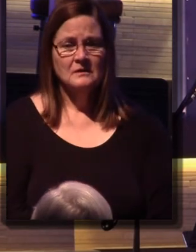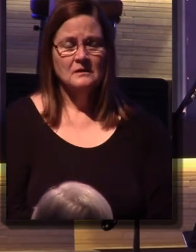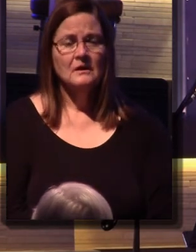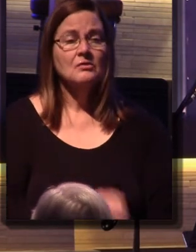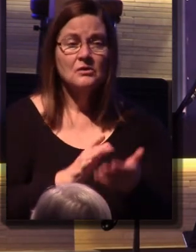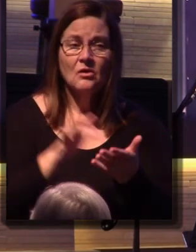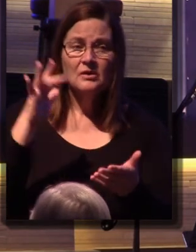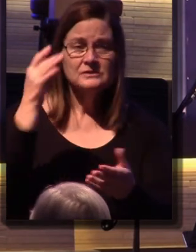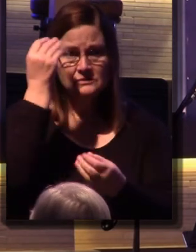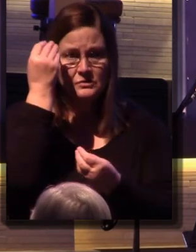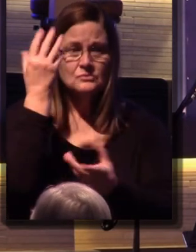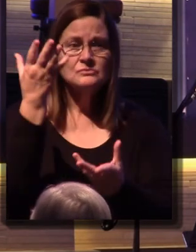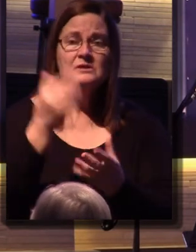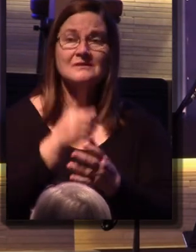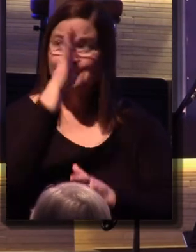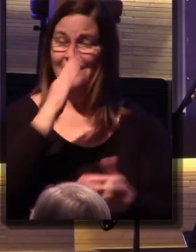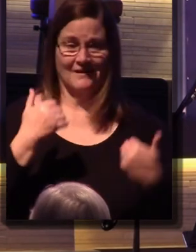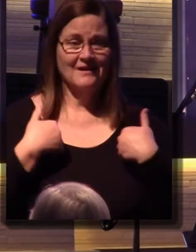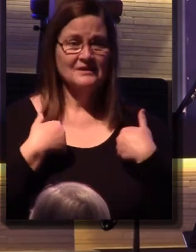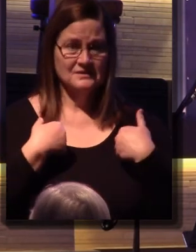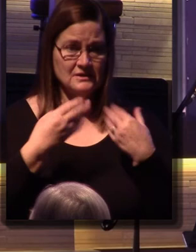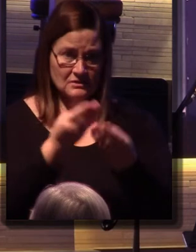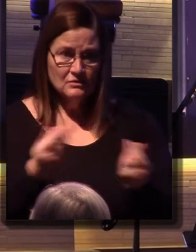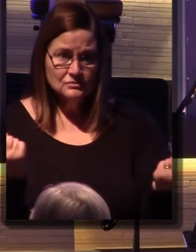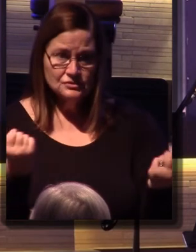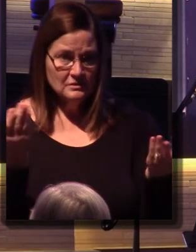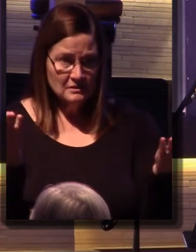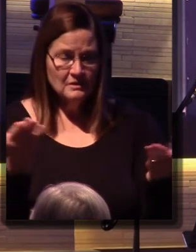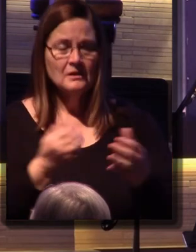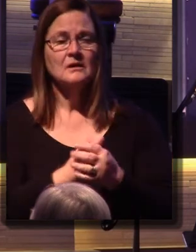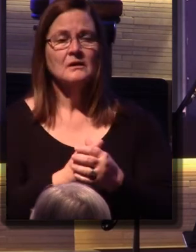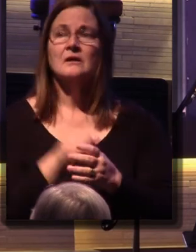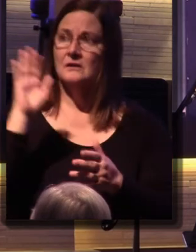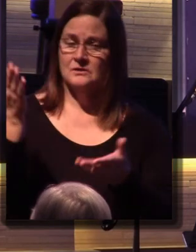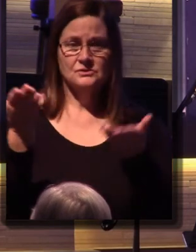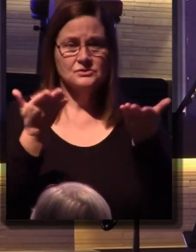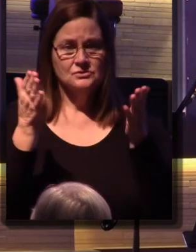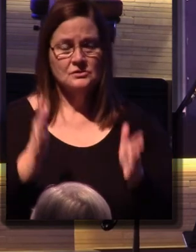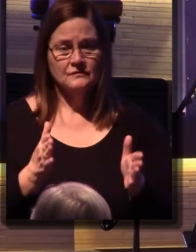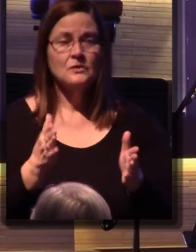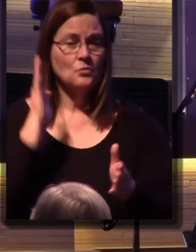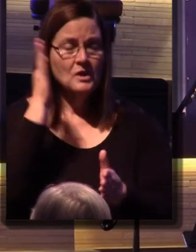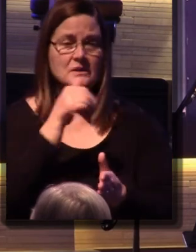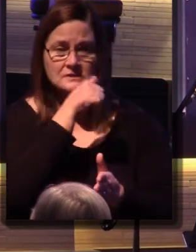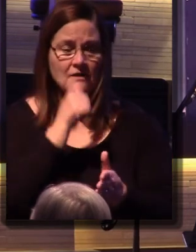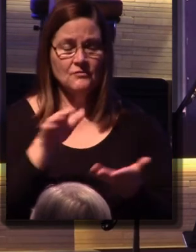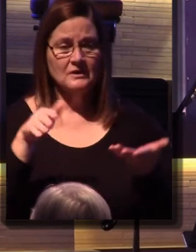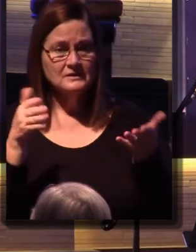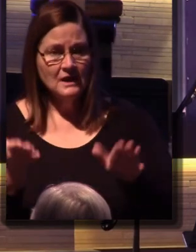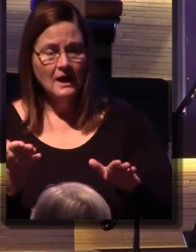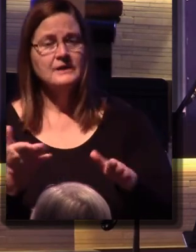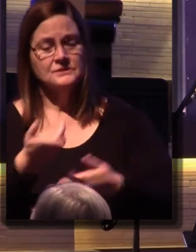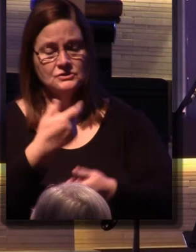glorious news in the rest of Isaiah is that God has a solution to that, and it's going to be his servant who is going to suffer and die as an